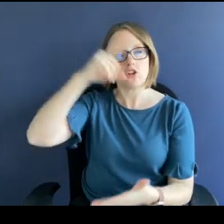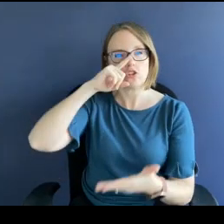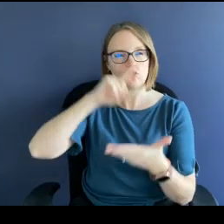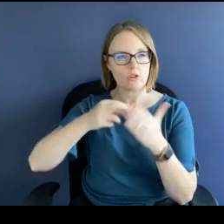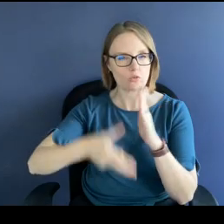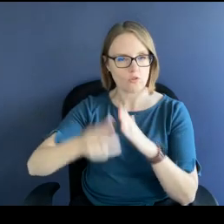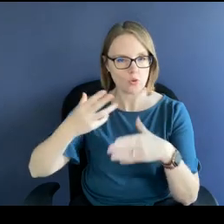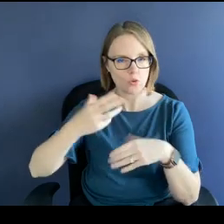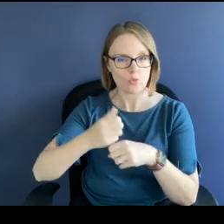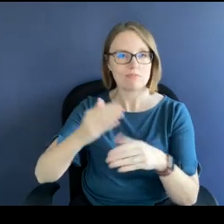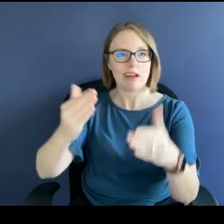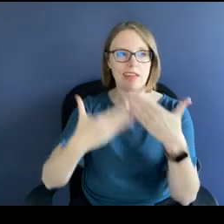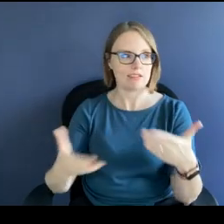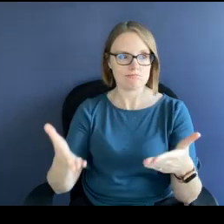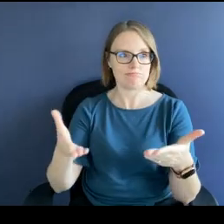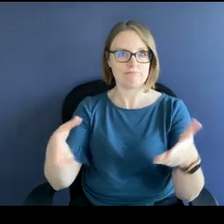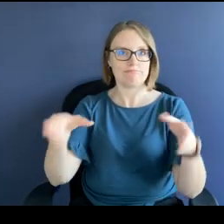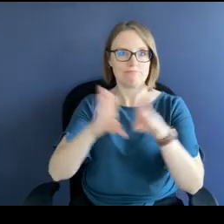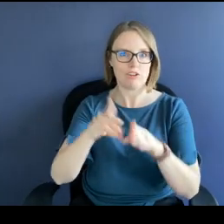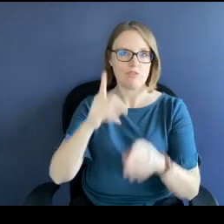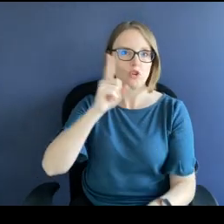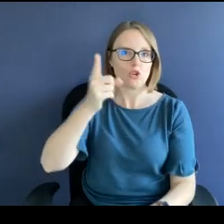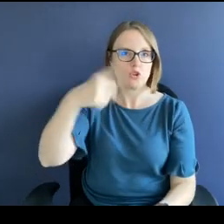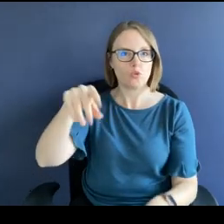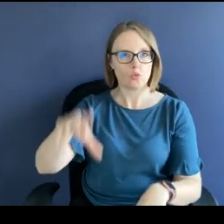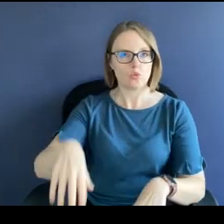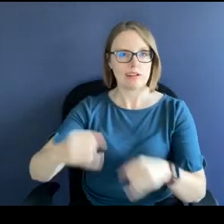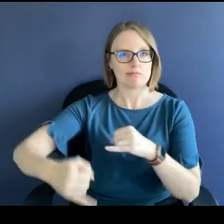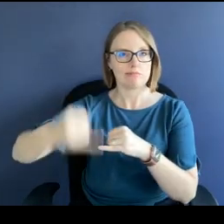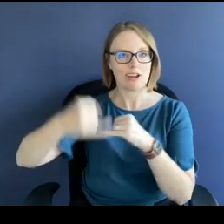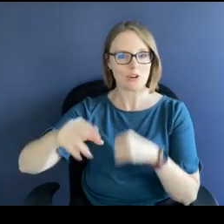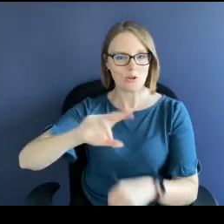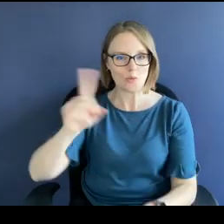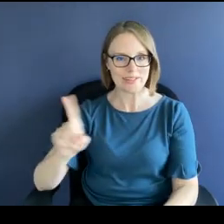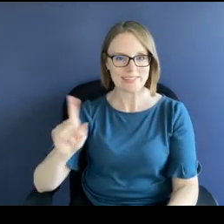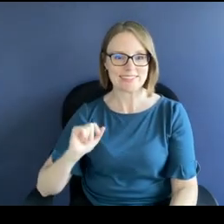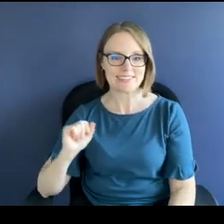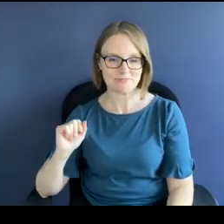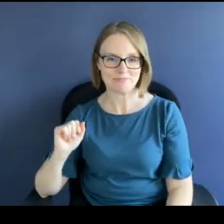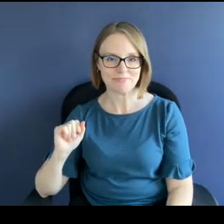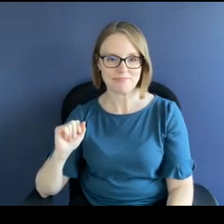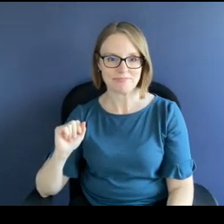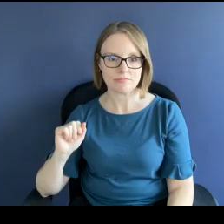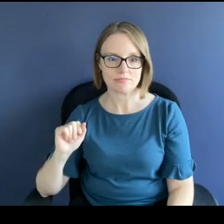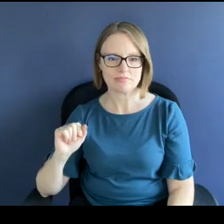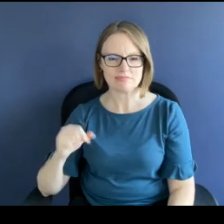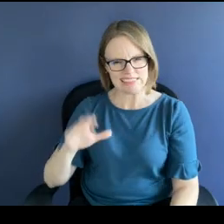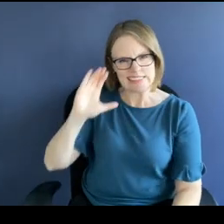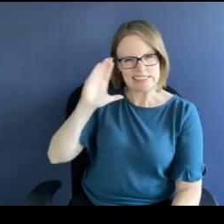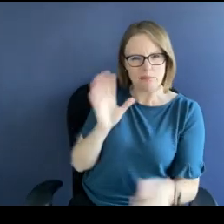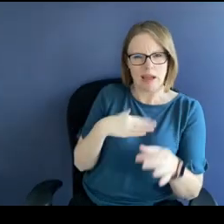will close so you can take your final quiz. I see that I have a caption